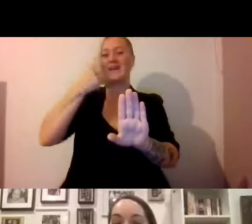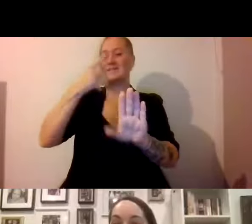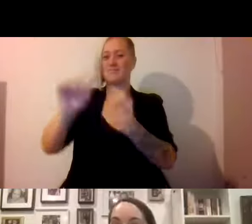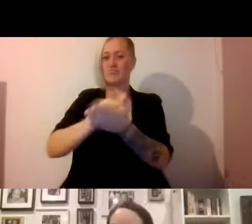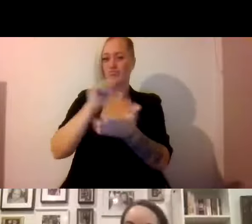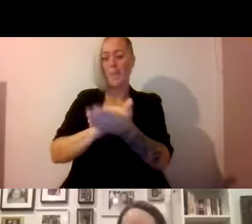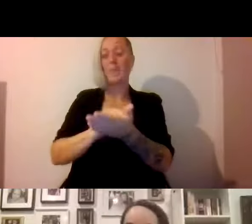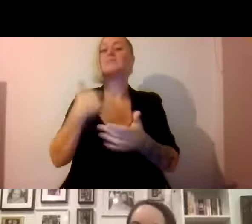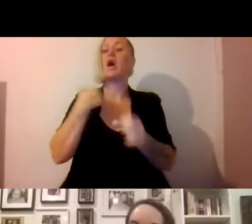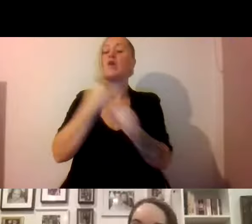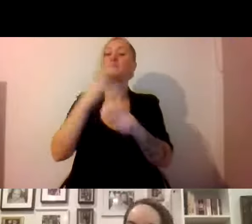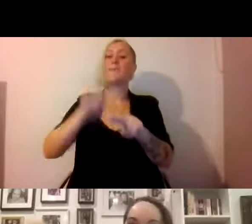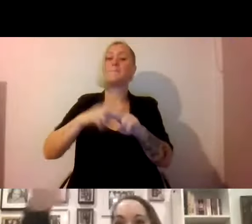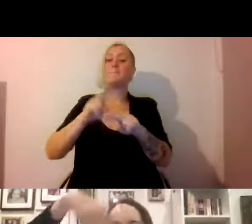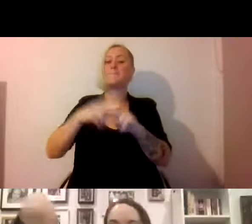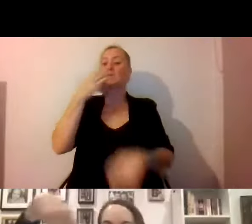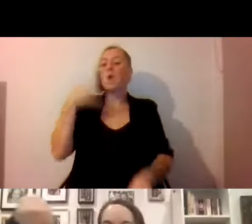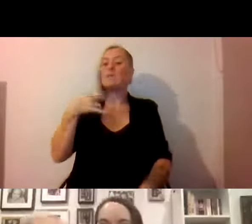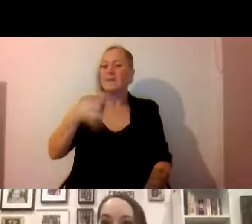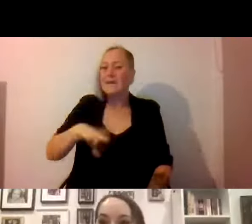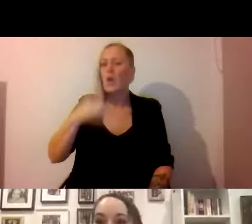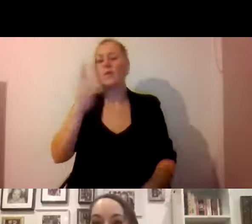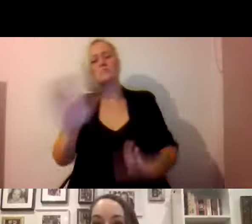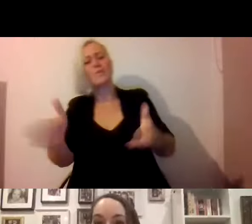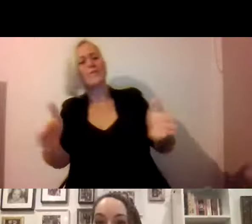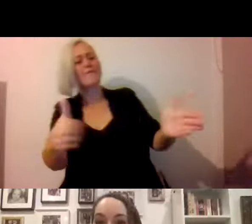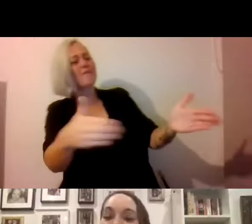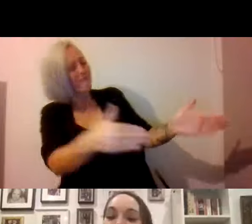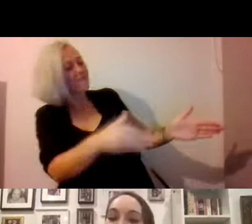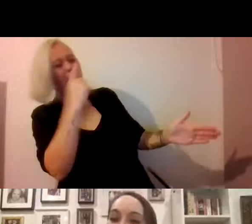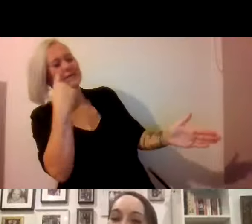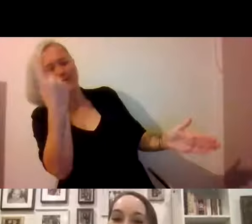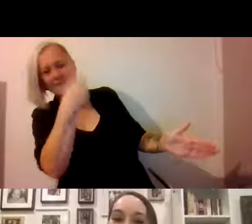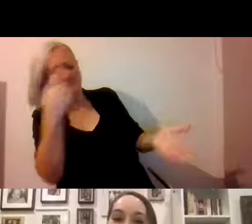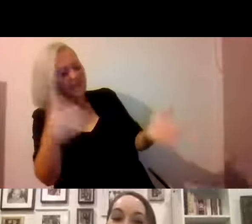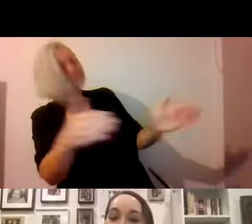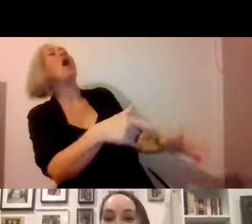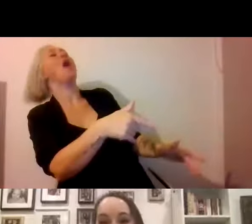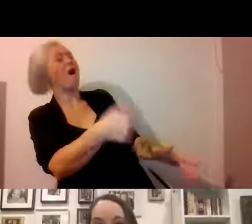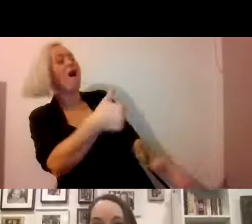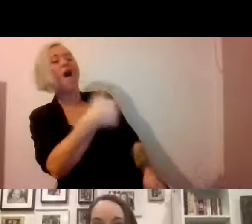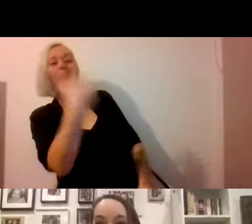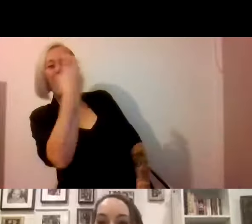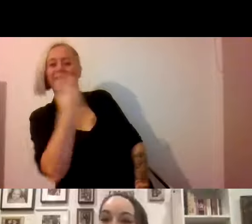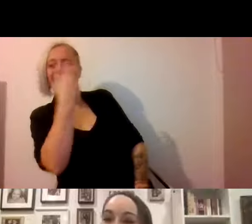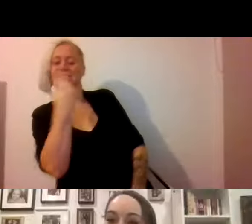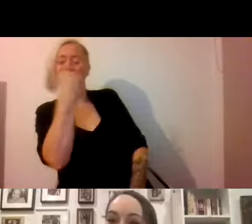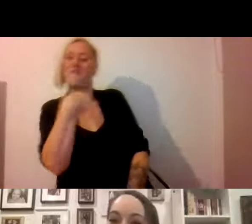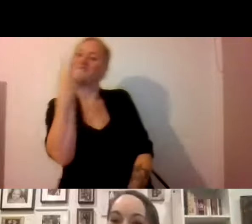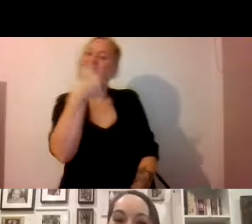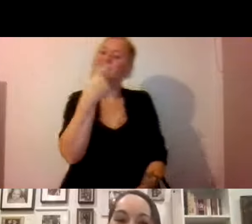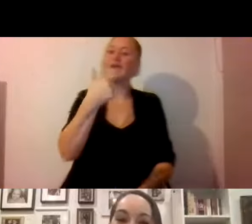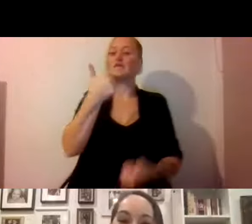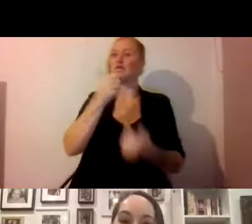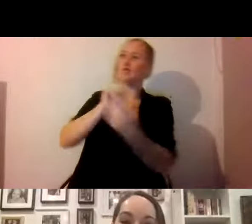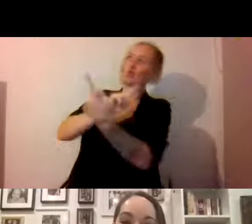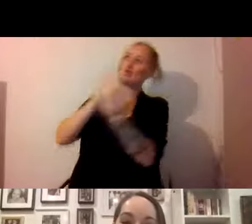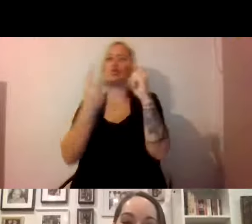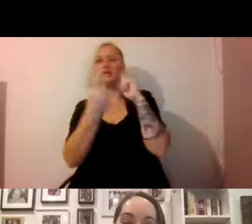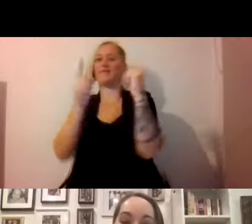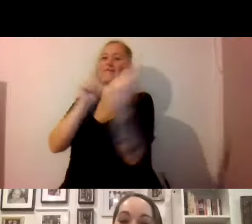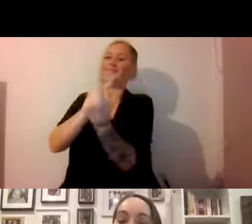was a kid, were constantly doing this, like, move, we can't see your face. So that's a good thing to sort of pivot depending on where the light is